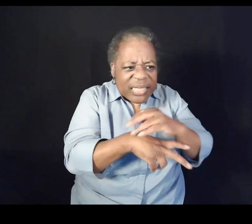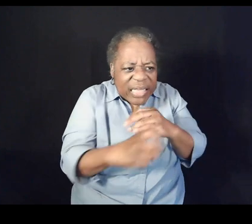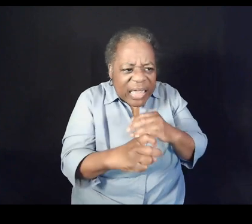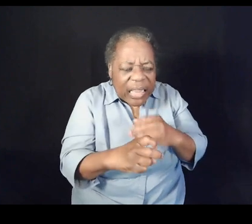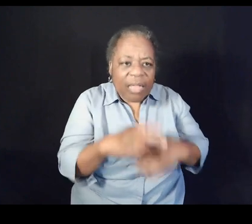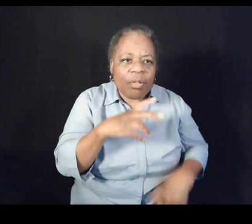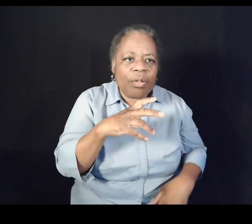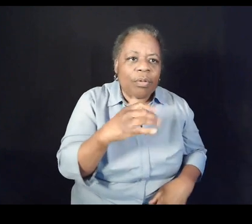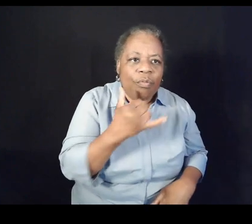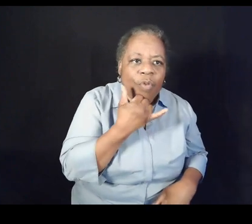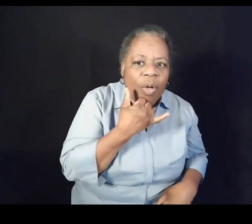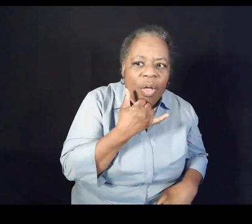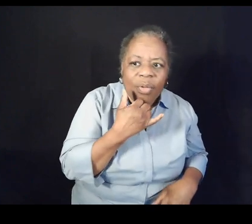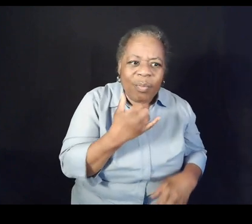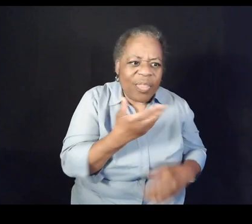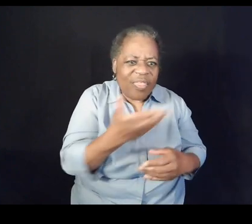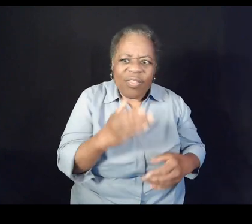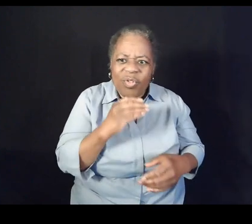aren't fair?